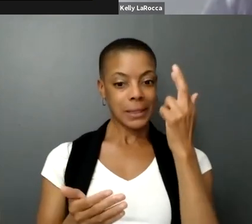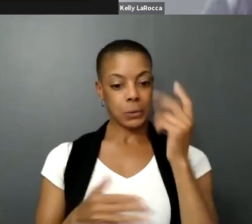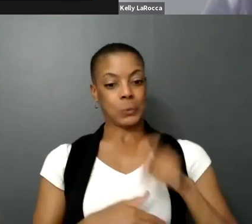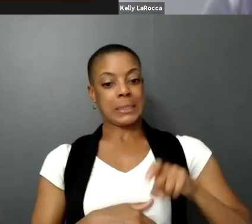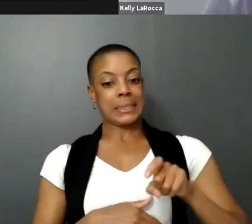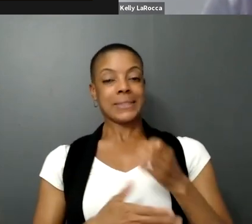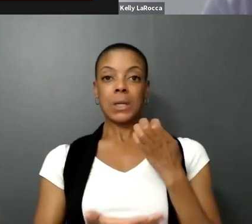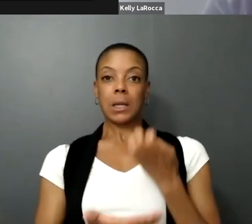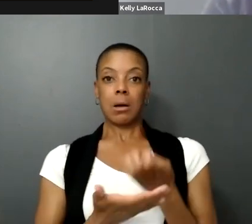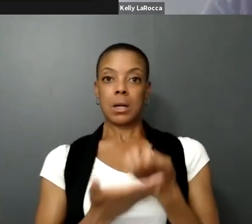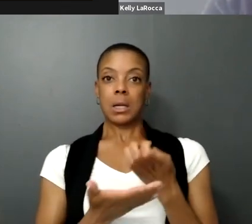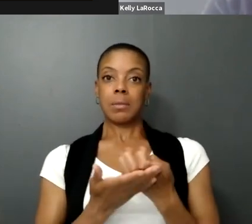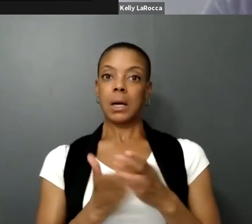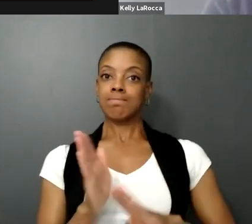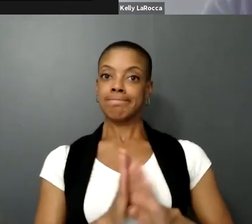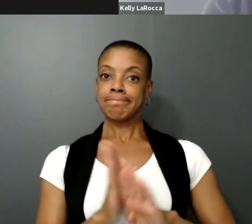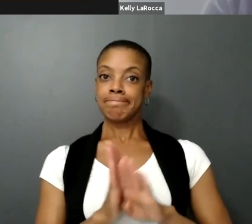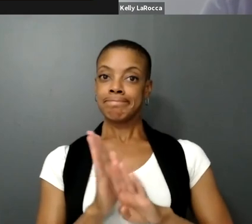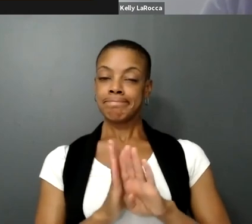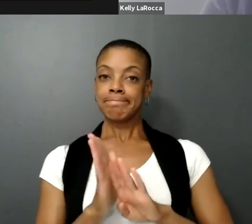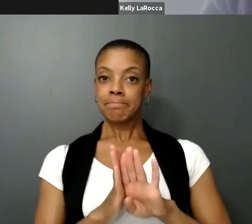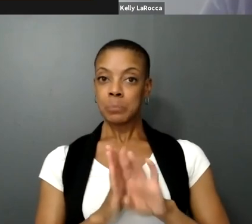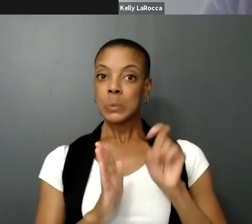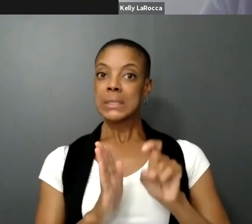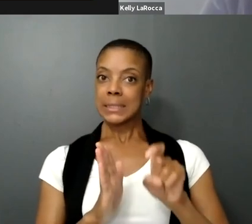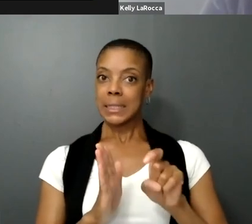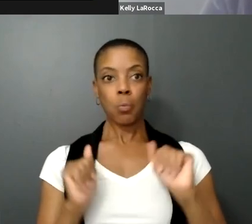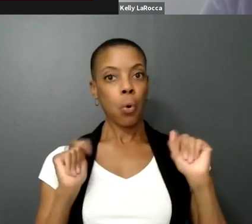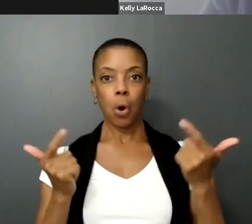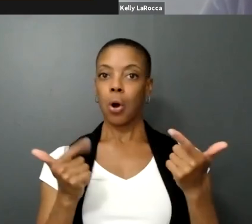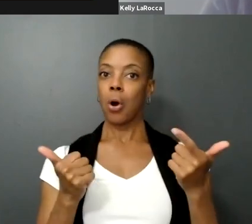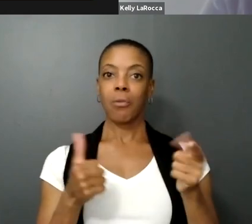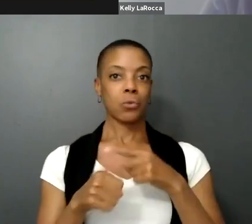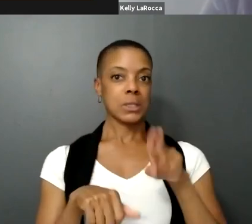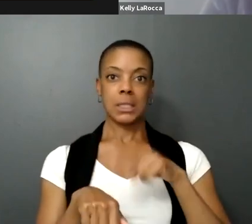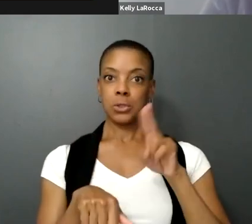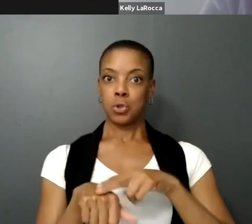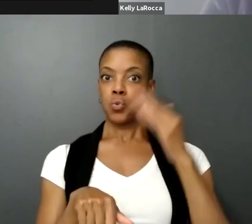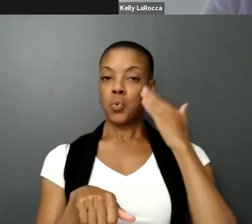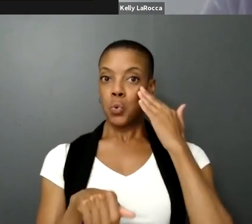as all First Nations know that pressure. But